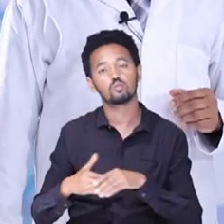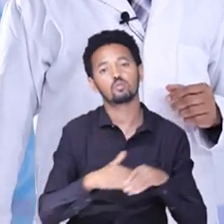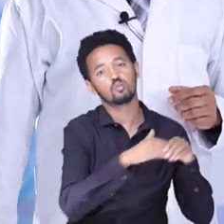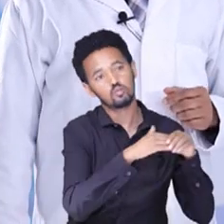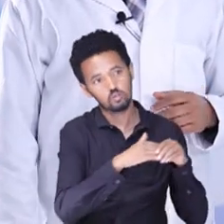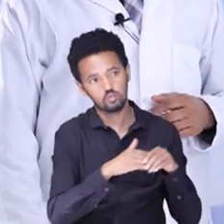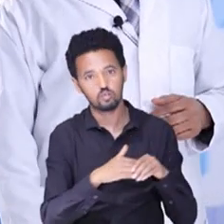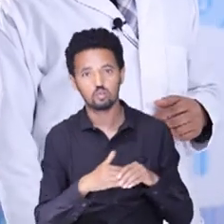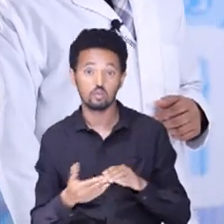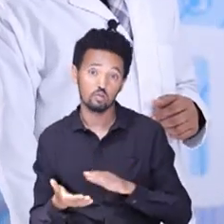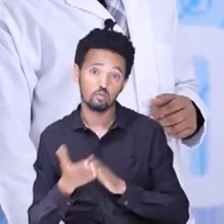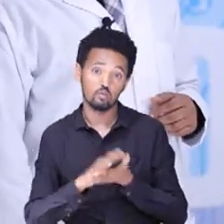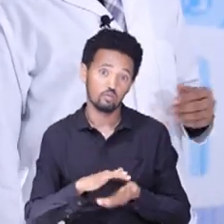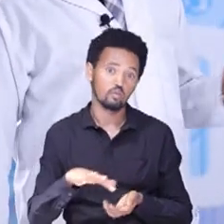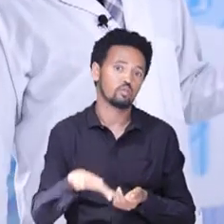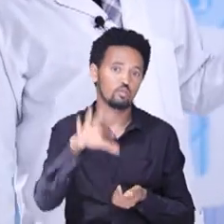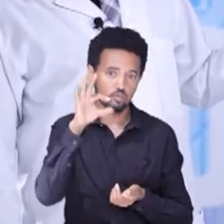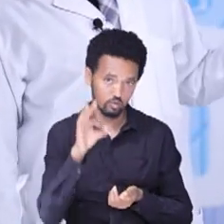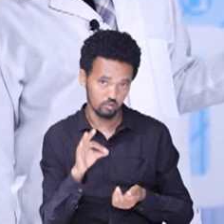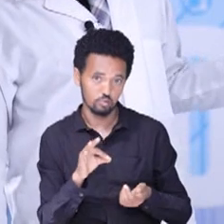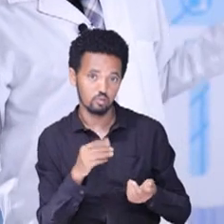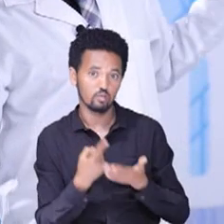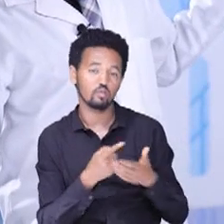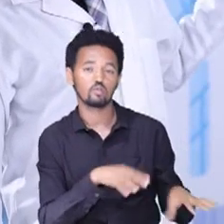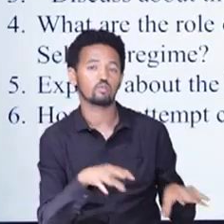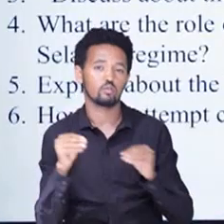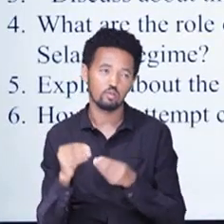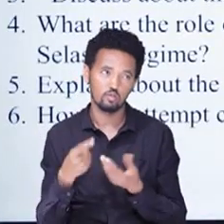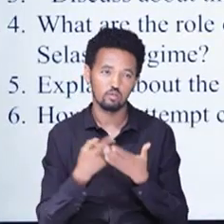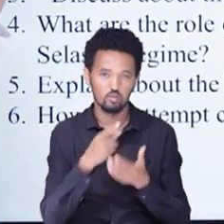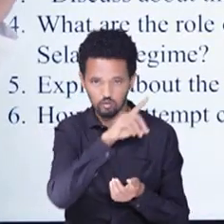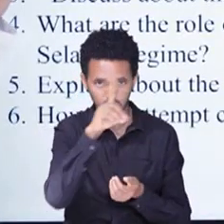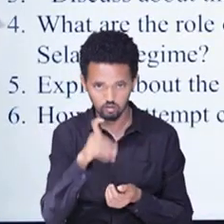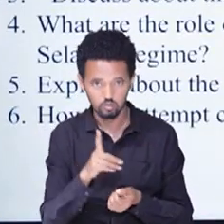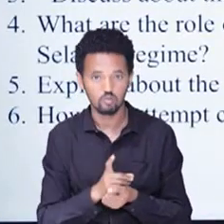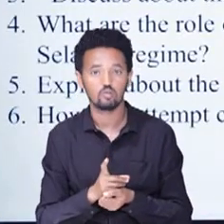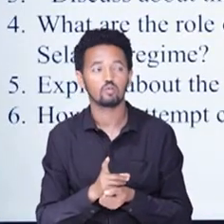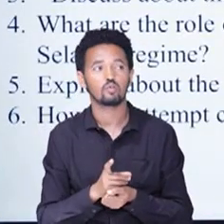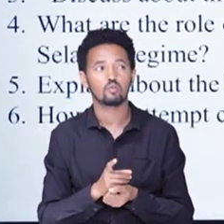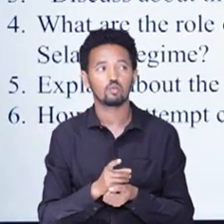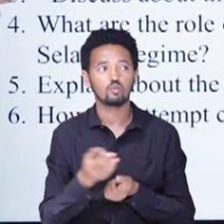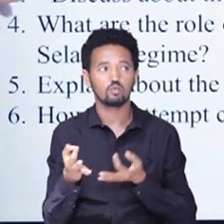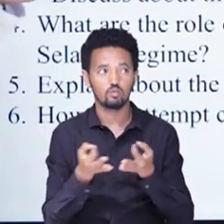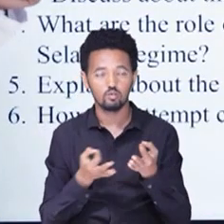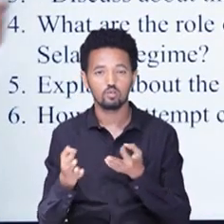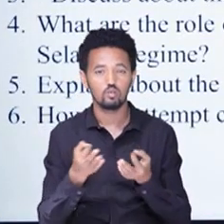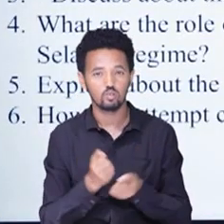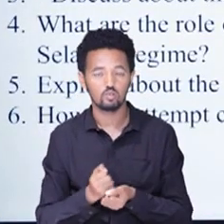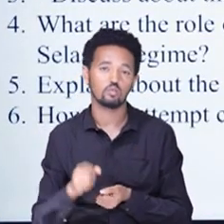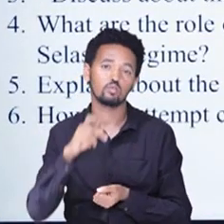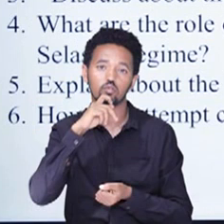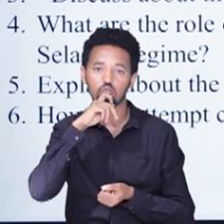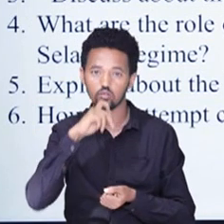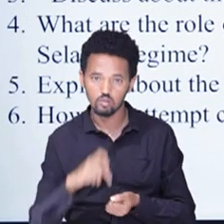all about today's topic, student. Answer this question. First one, explain about the downfall of the